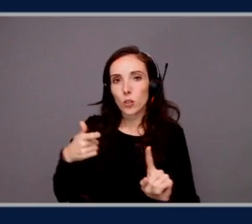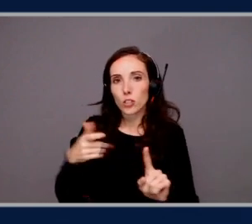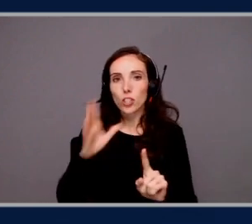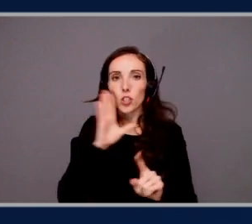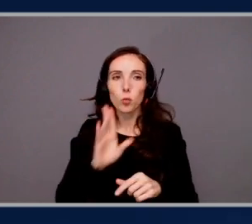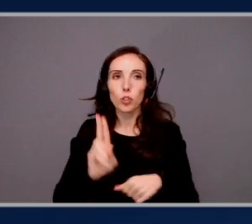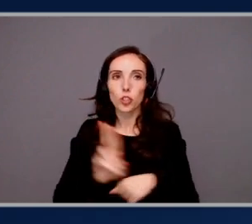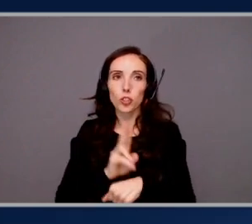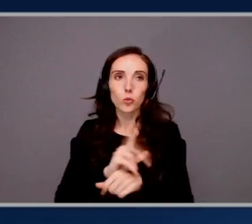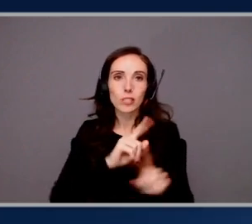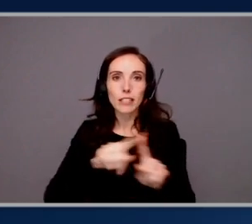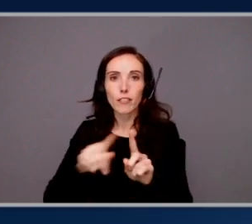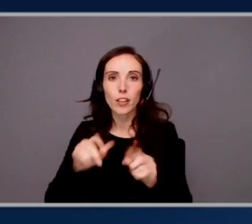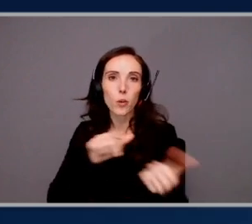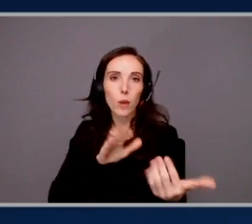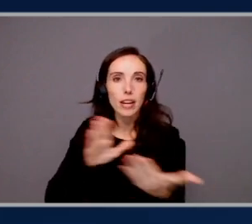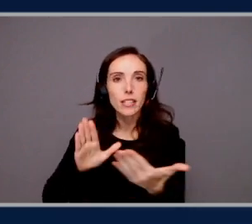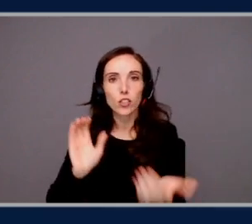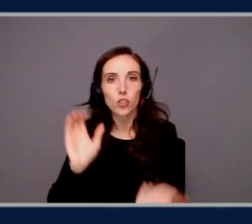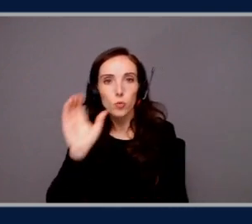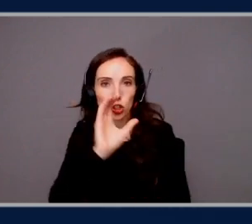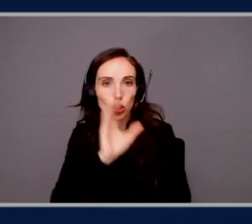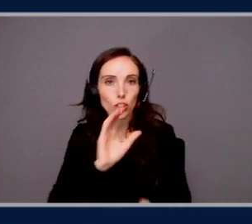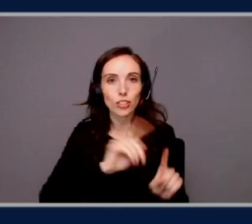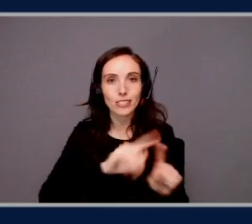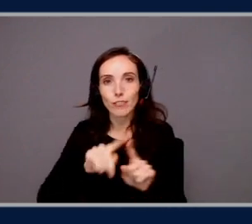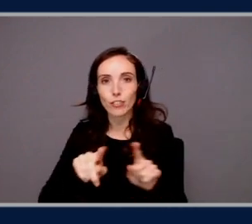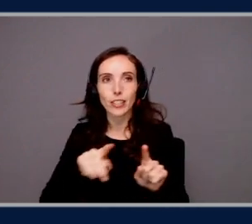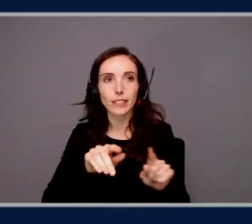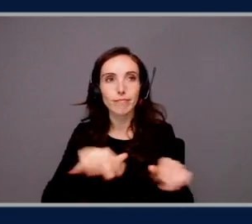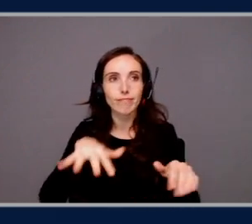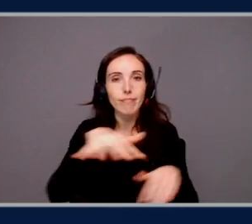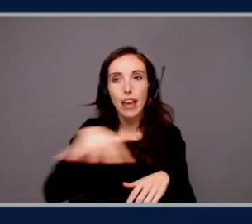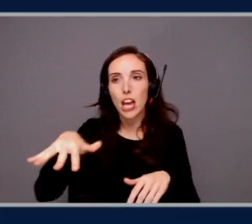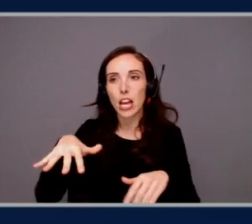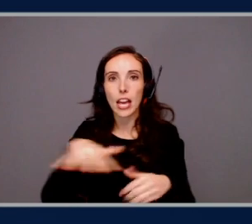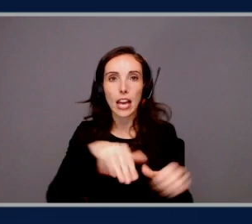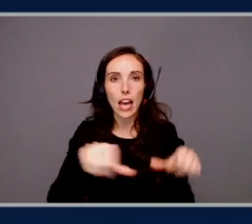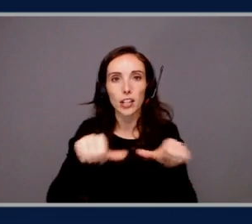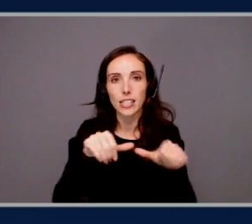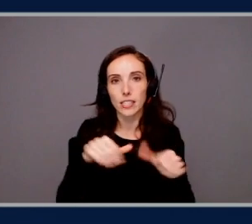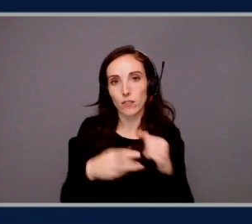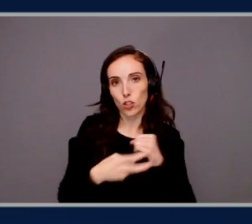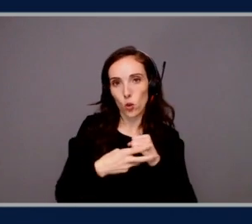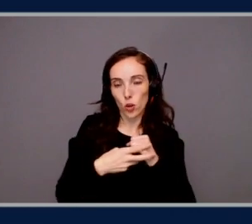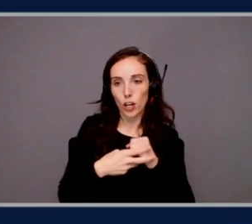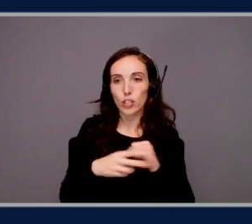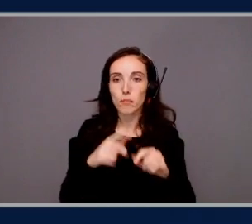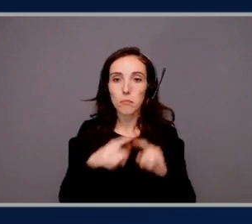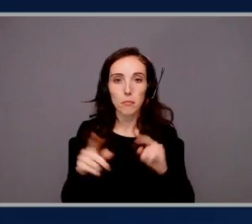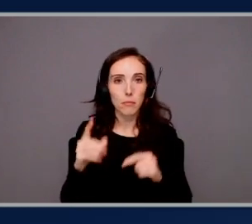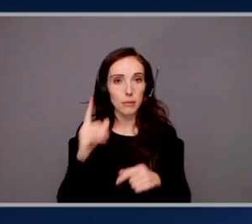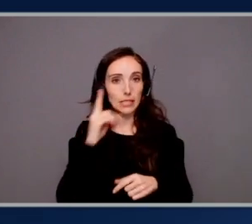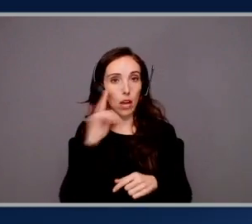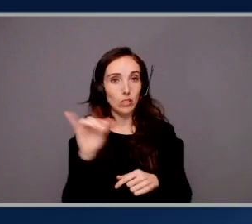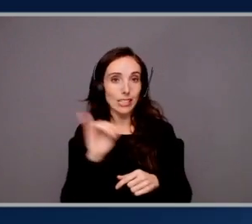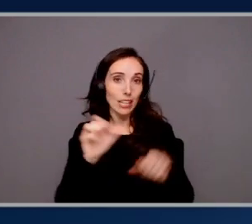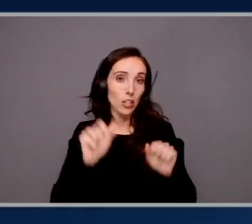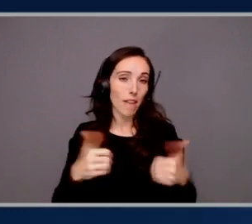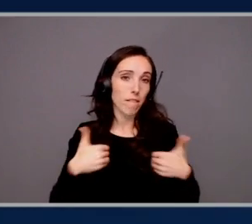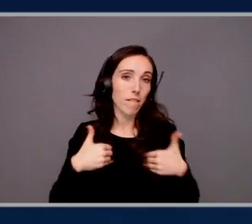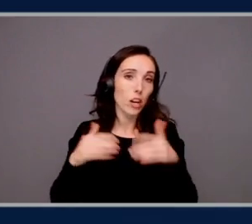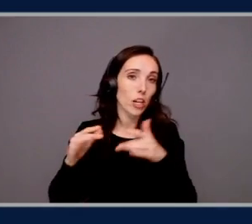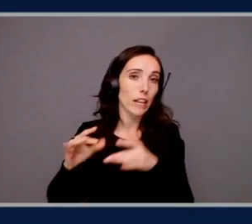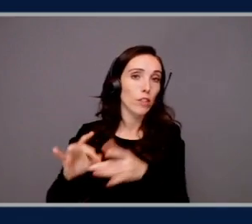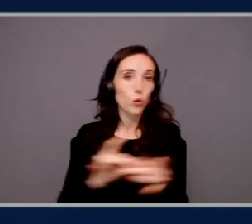search ways to search different areas of storage, but it sounds like you can use a unified search across